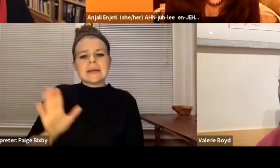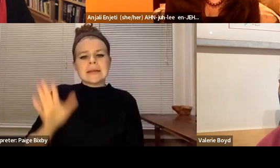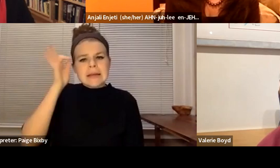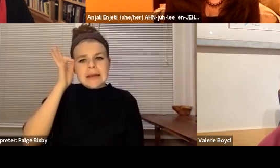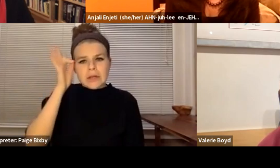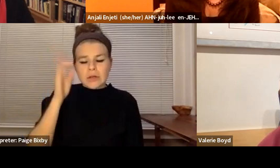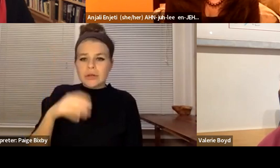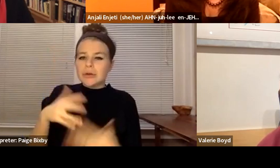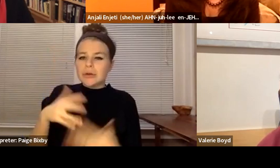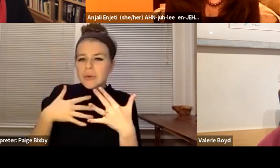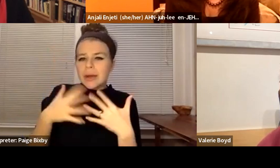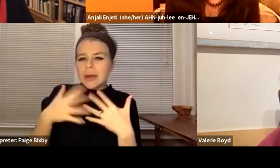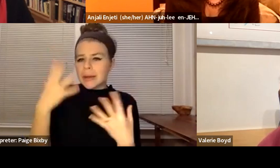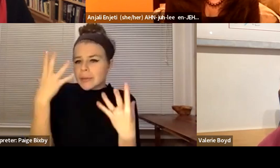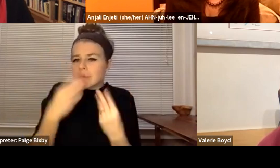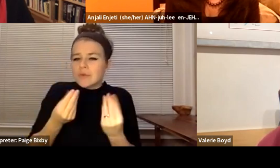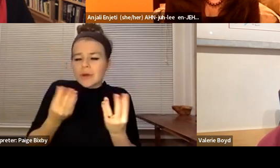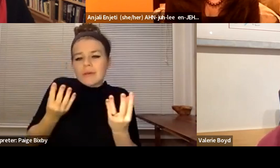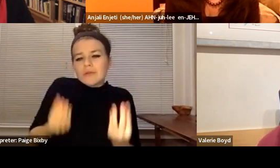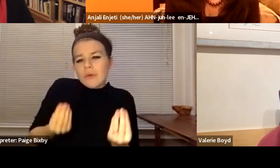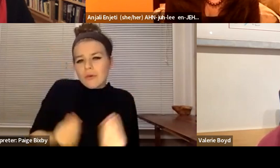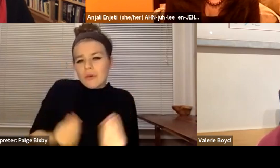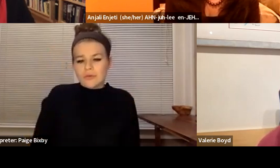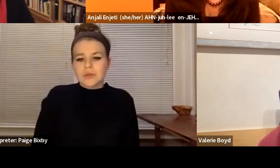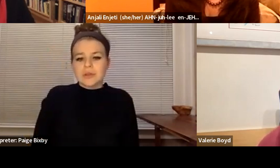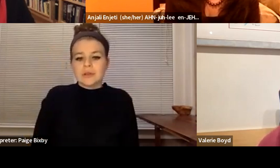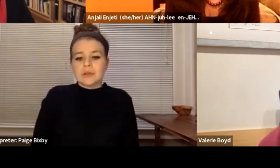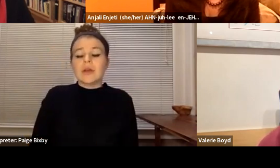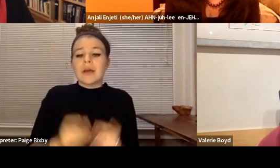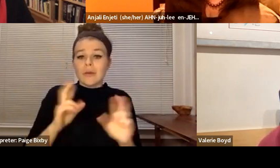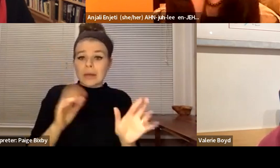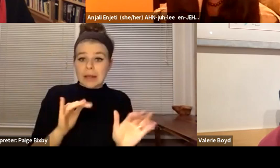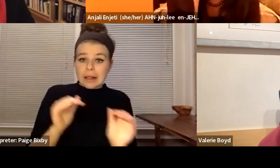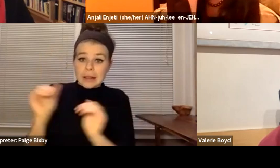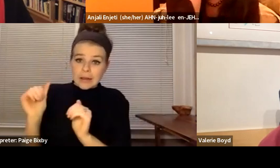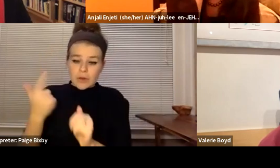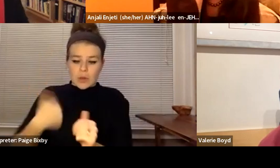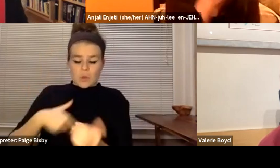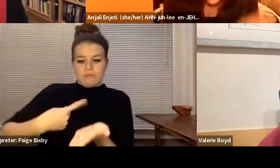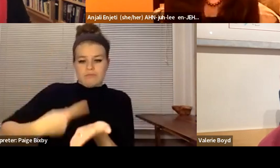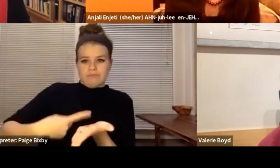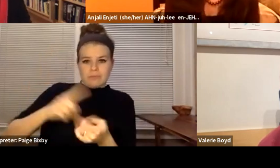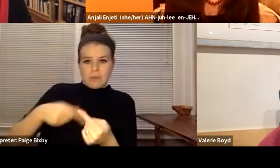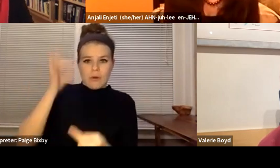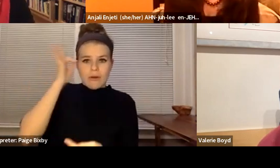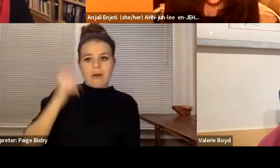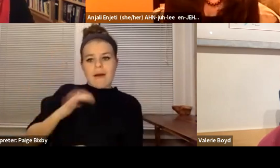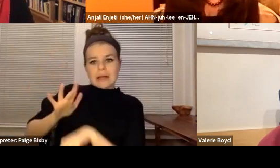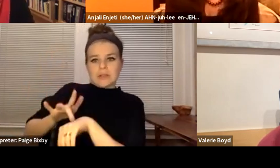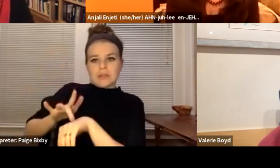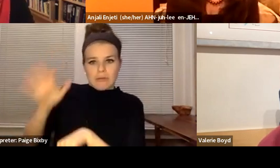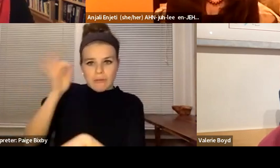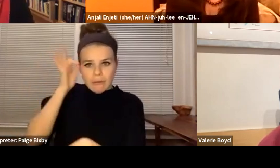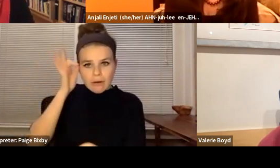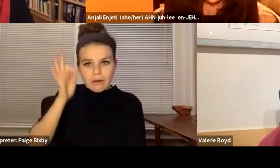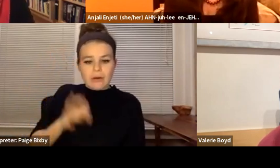very beautiful and soft. When they were leaving and we were discussing hair, I touched it.